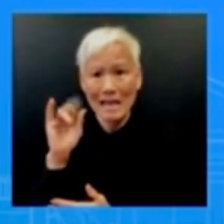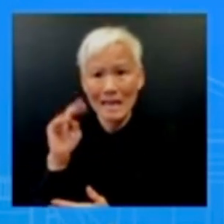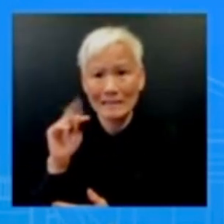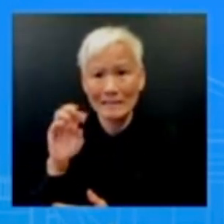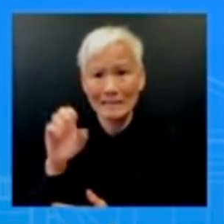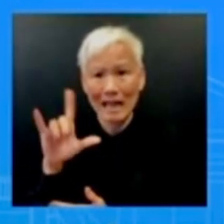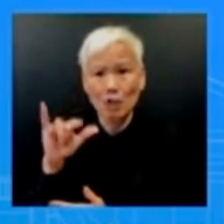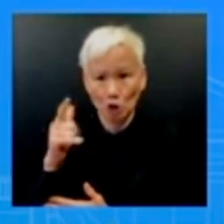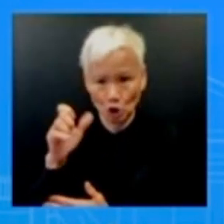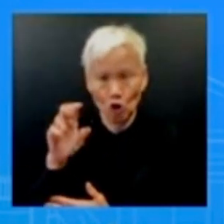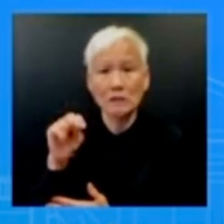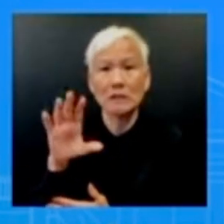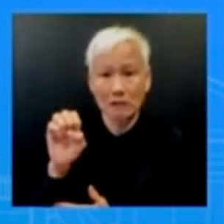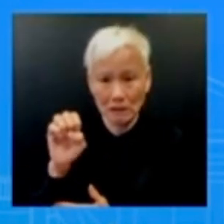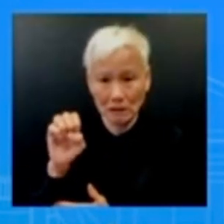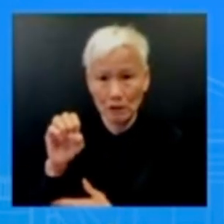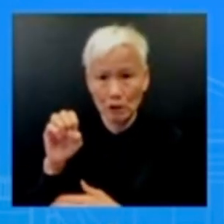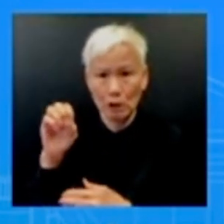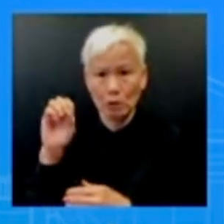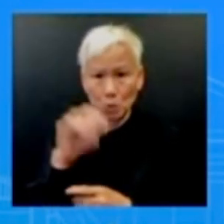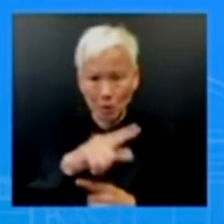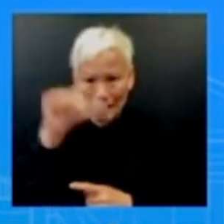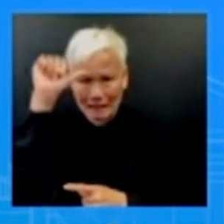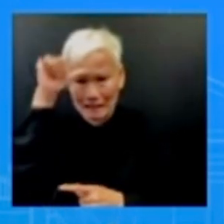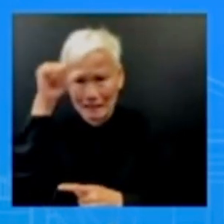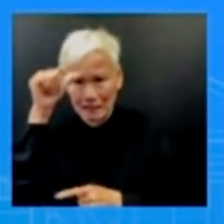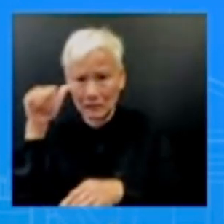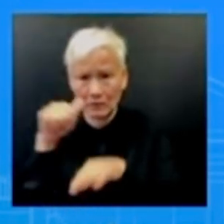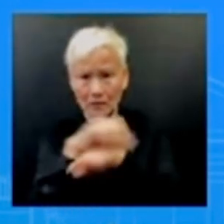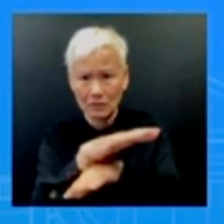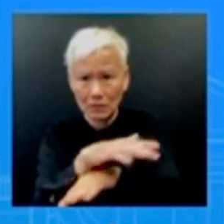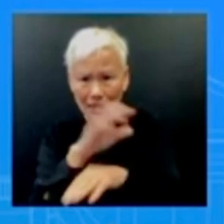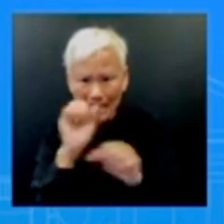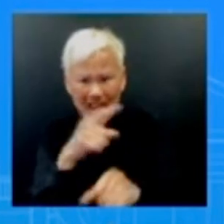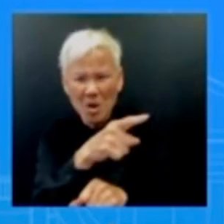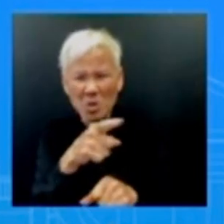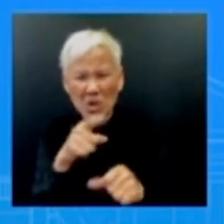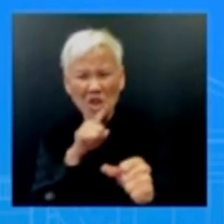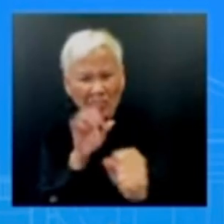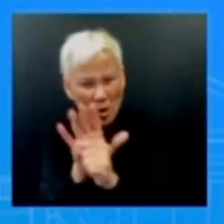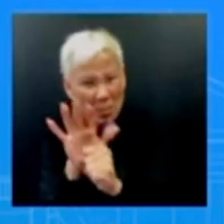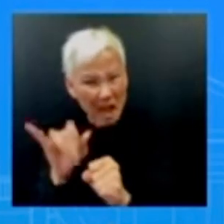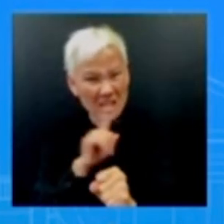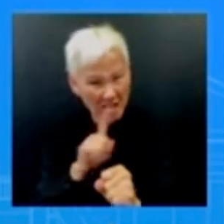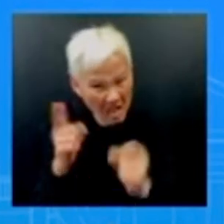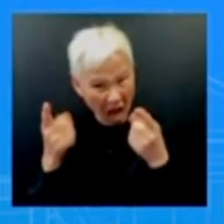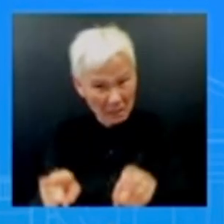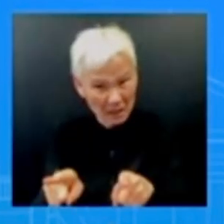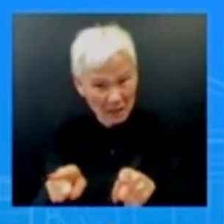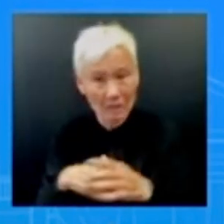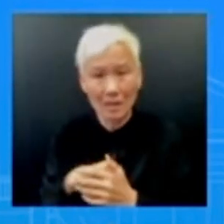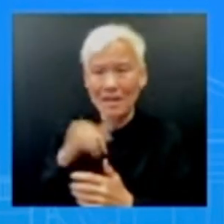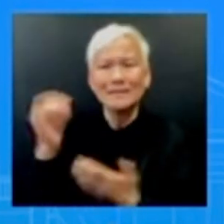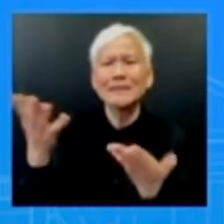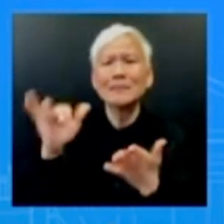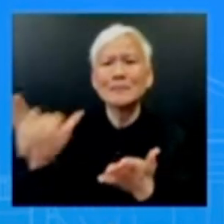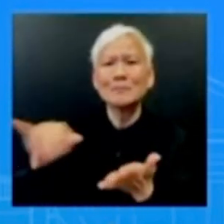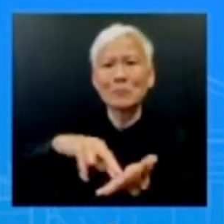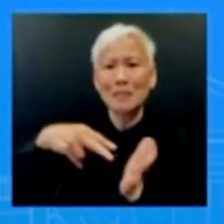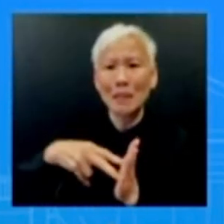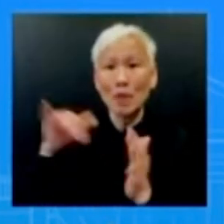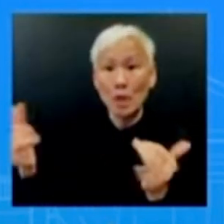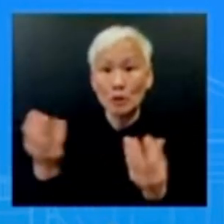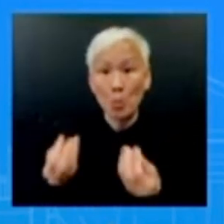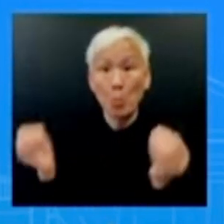that happened last year. Can you confirm that? And does it mean that, generally speaking, there is more intelligence